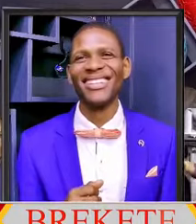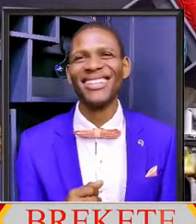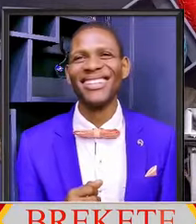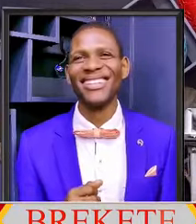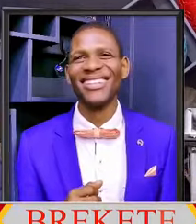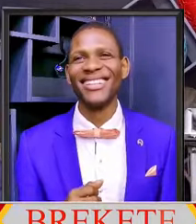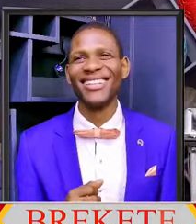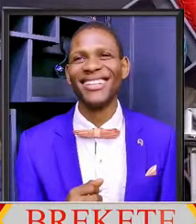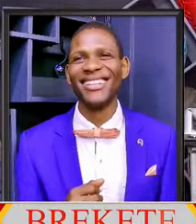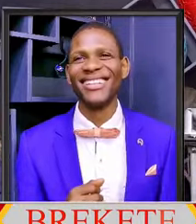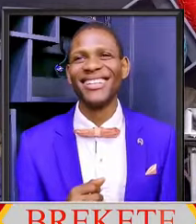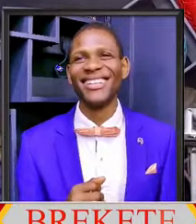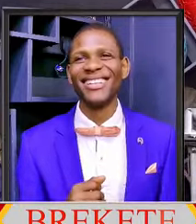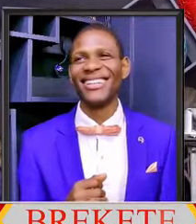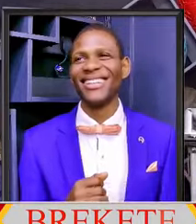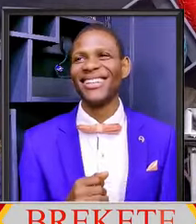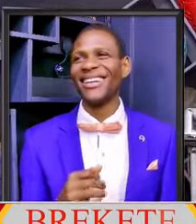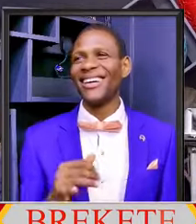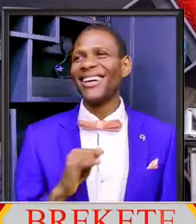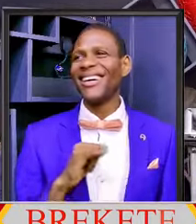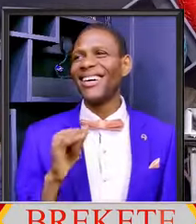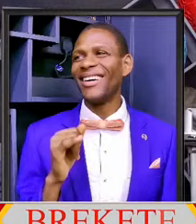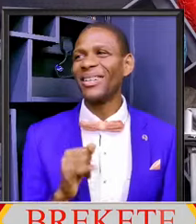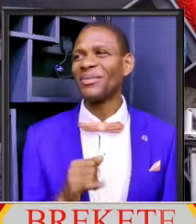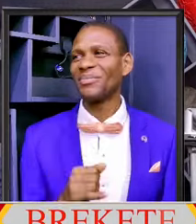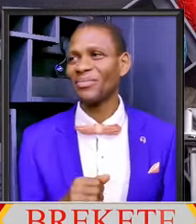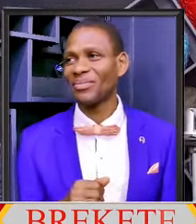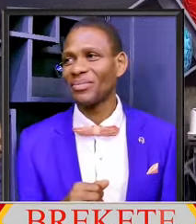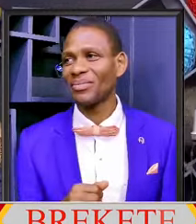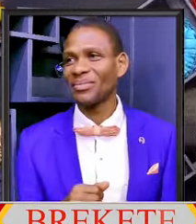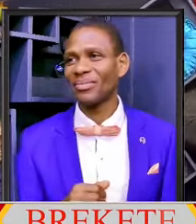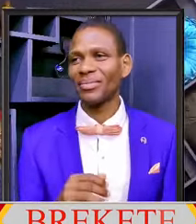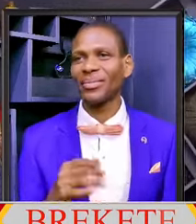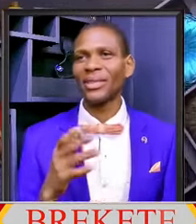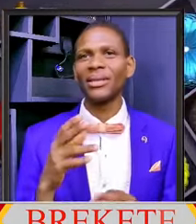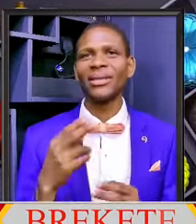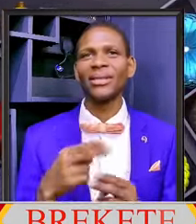Not be the name. Yes. I go call somebody yes, now. My ordinary president. You can.